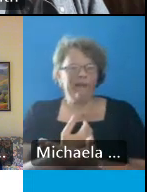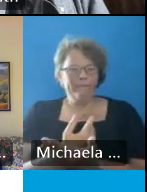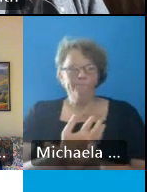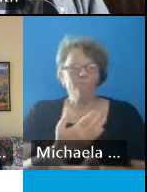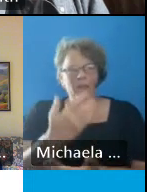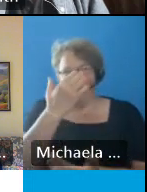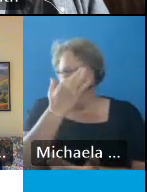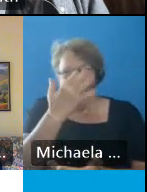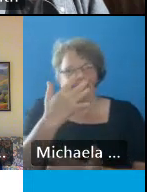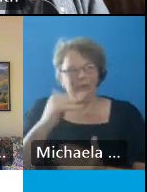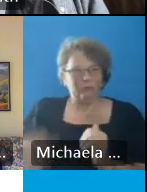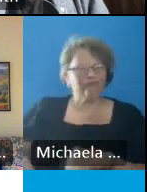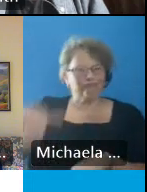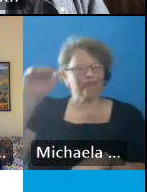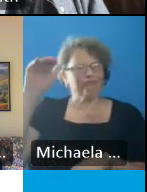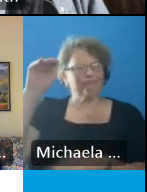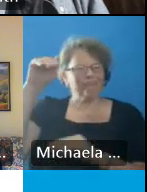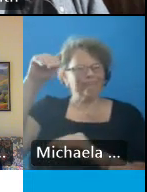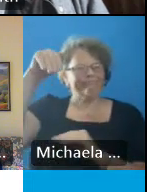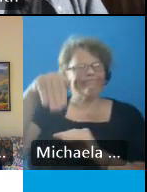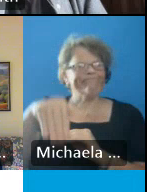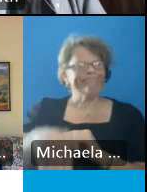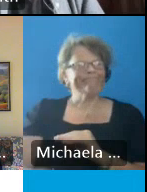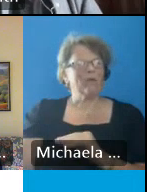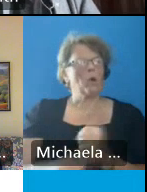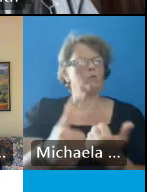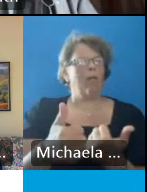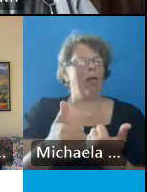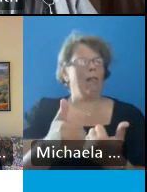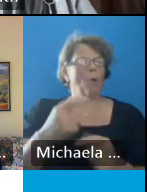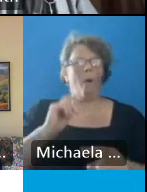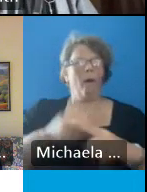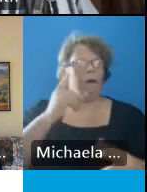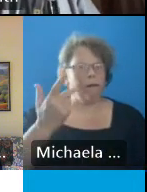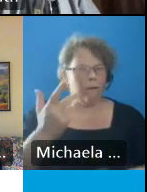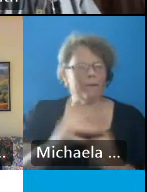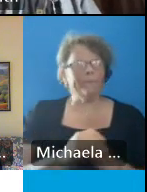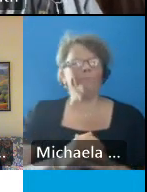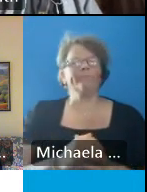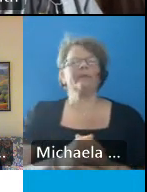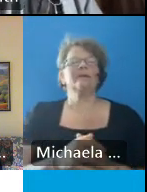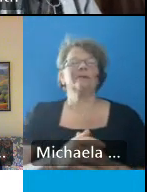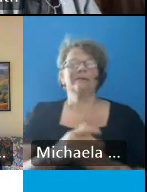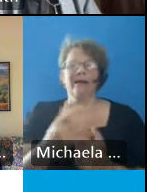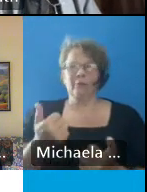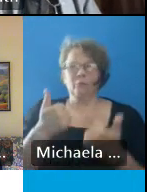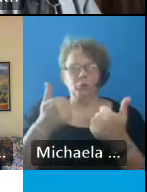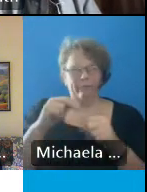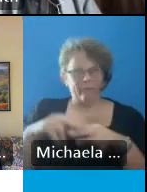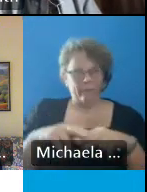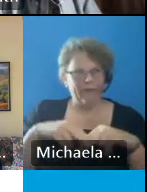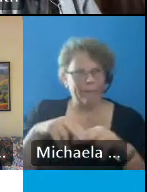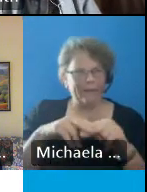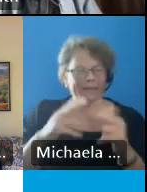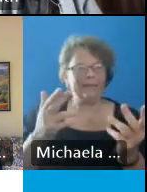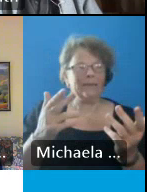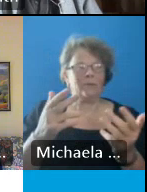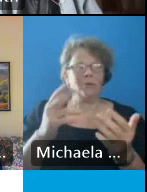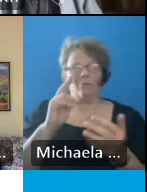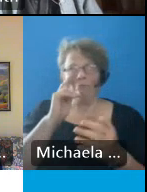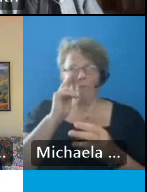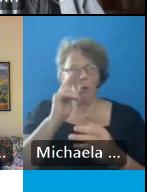that end of life process is as good as it can be for themselves and for their families. So really sort of looking across the